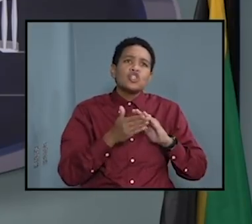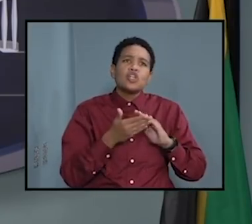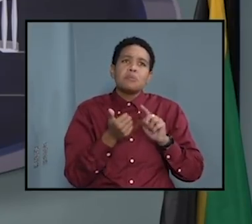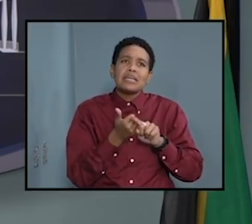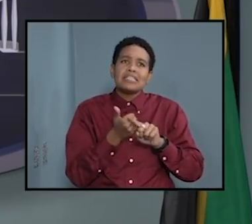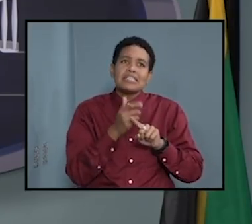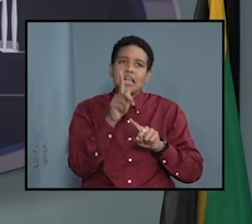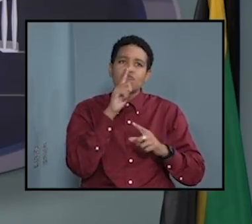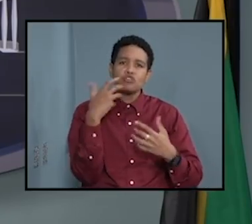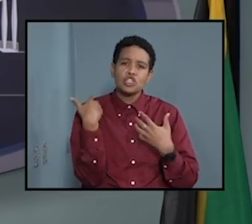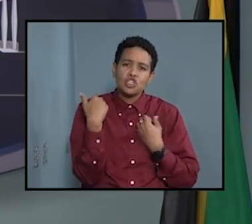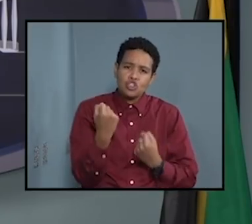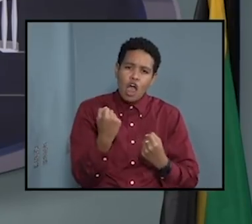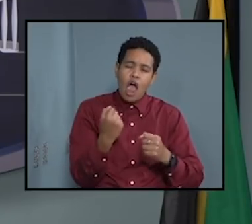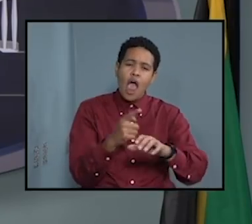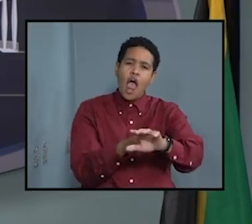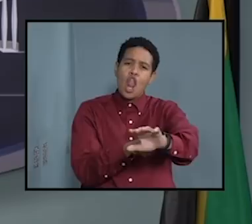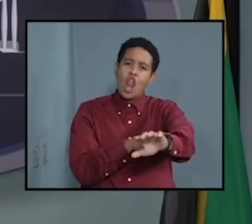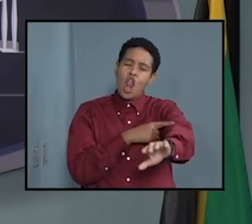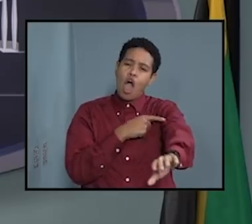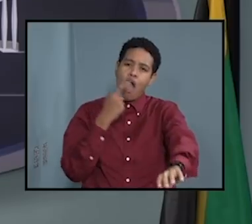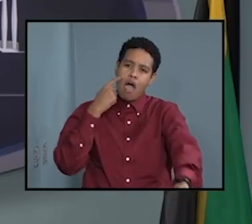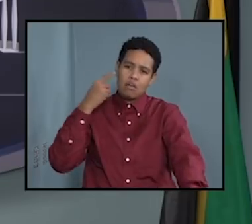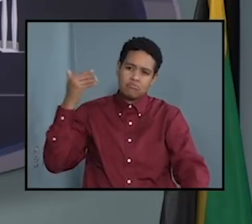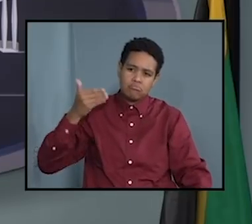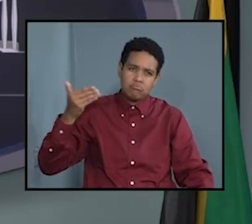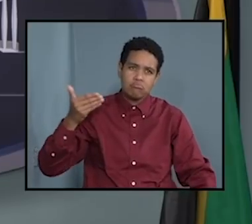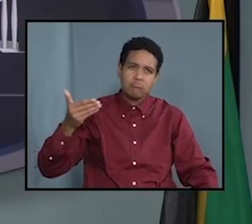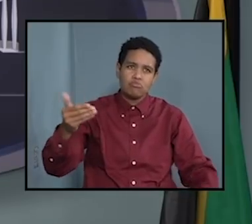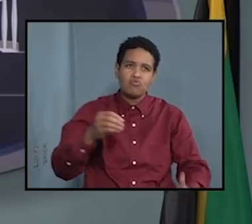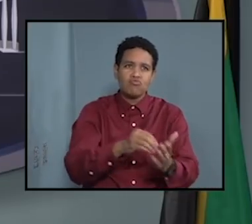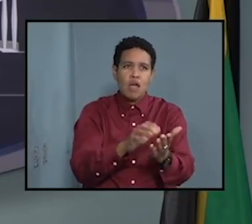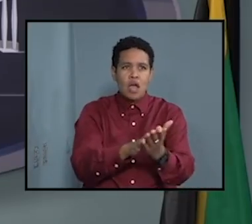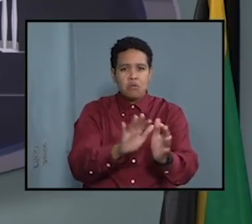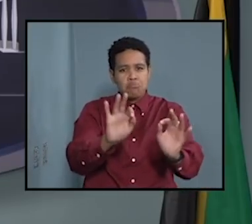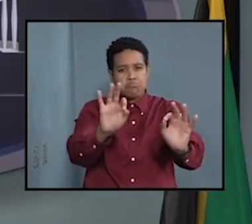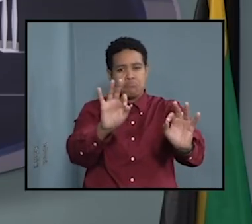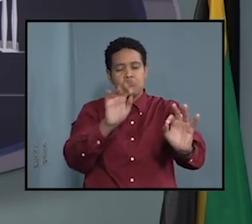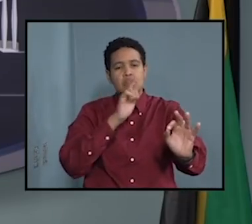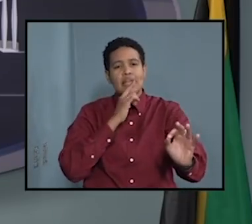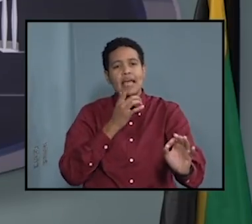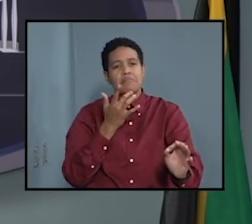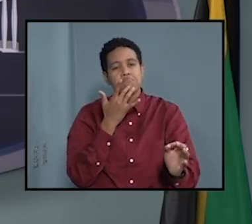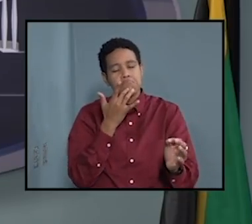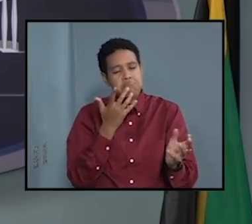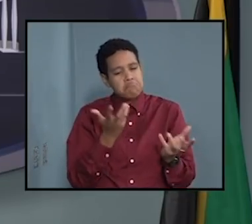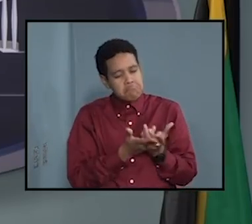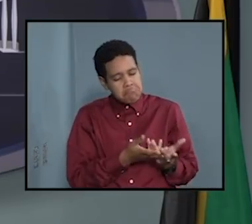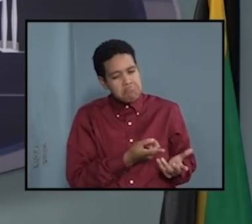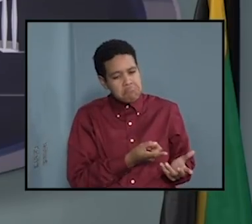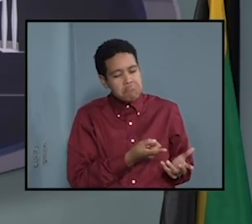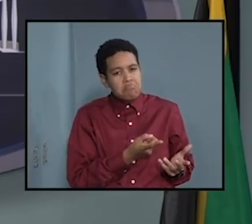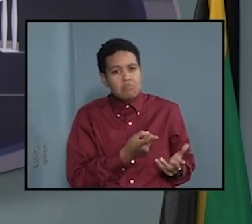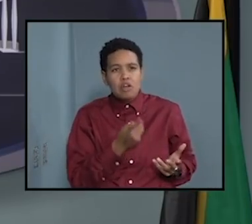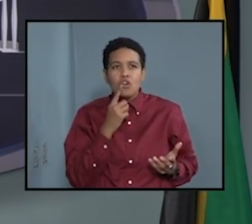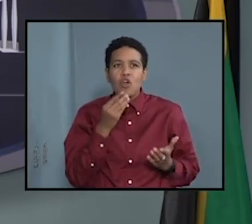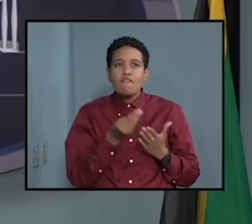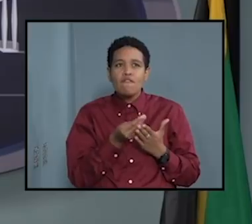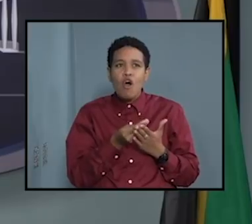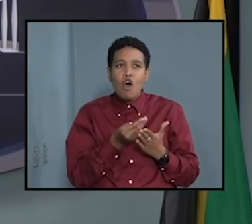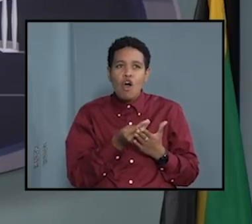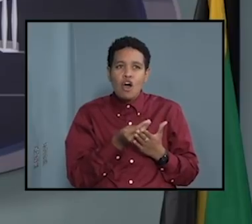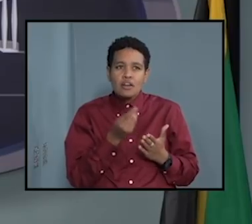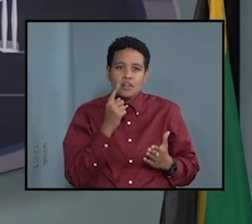Jamaica's strong and long track record that favorably disposes the fund to